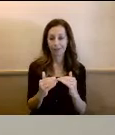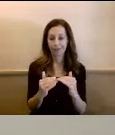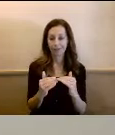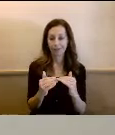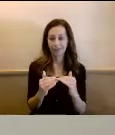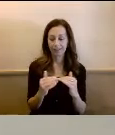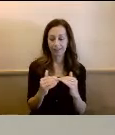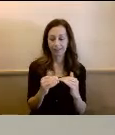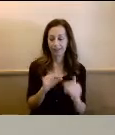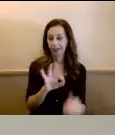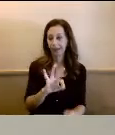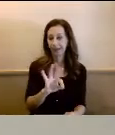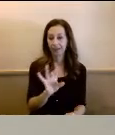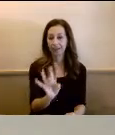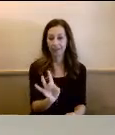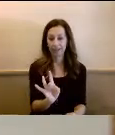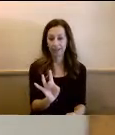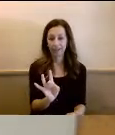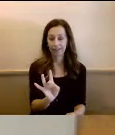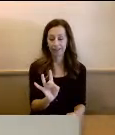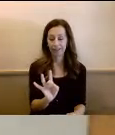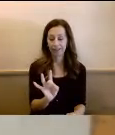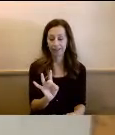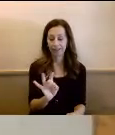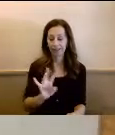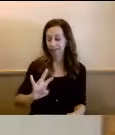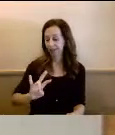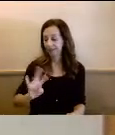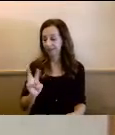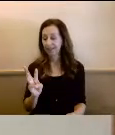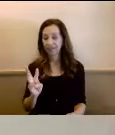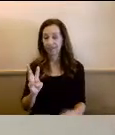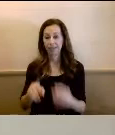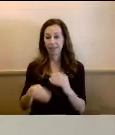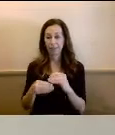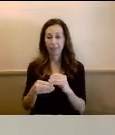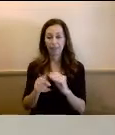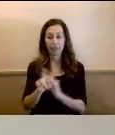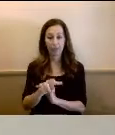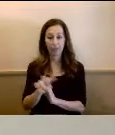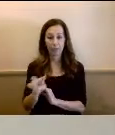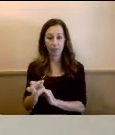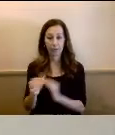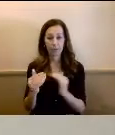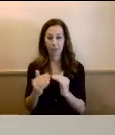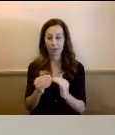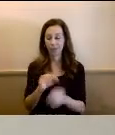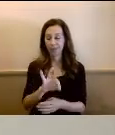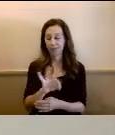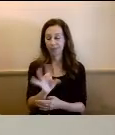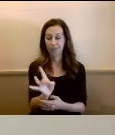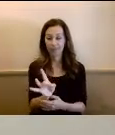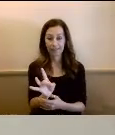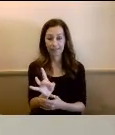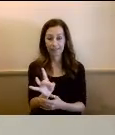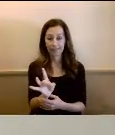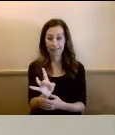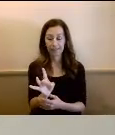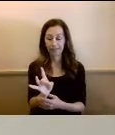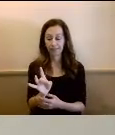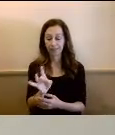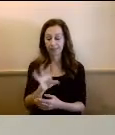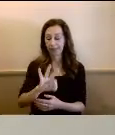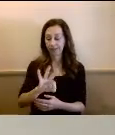equals 98. 76 plus 22 equals 98. We